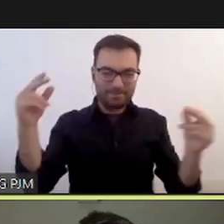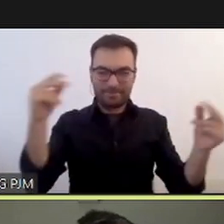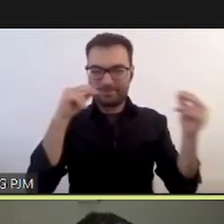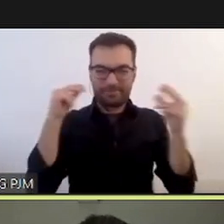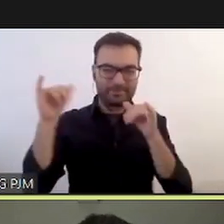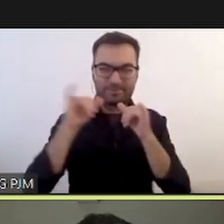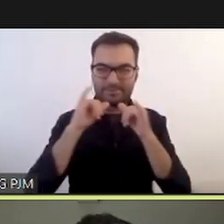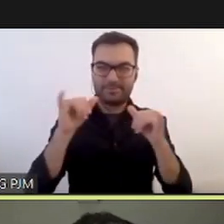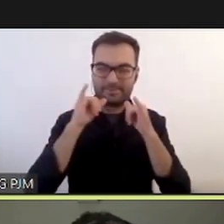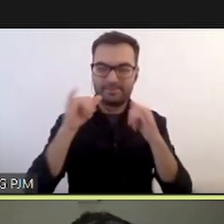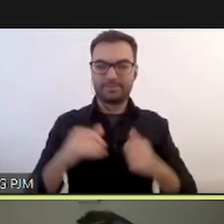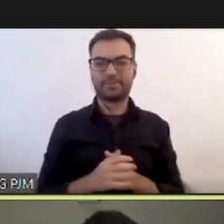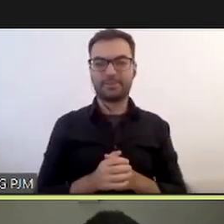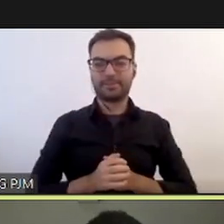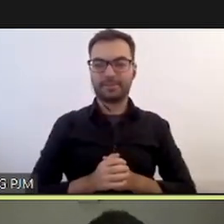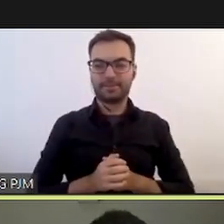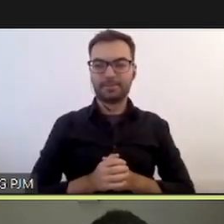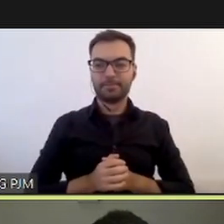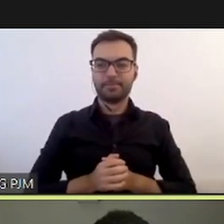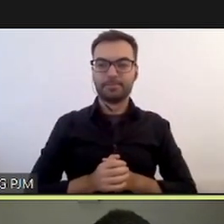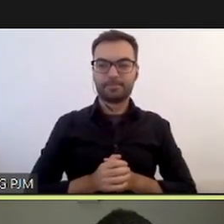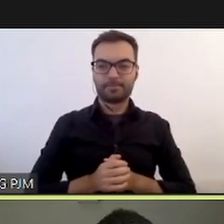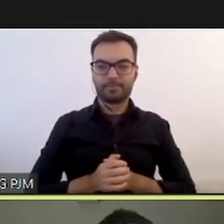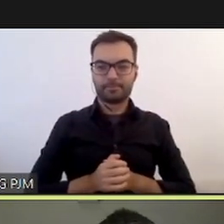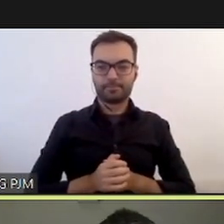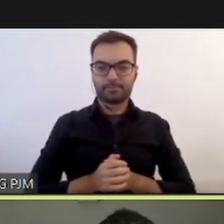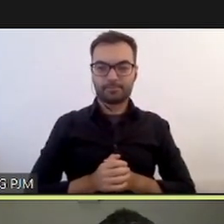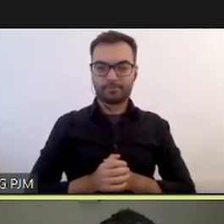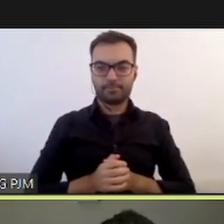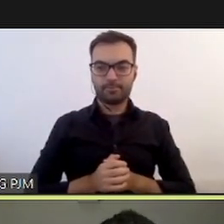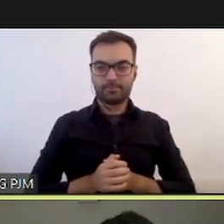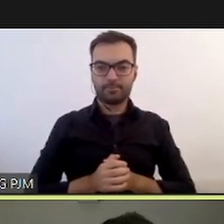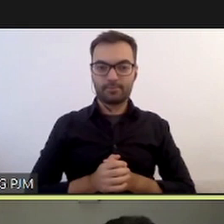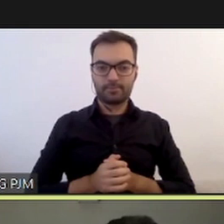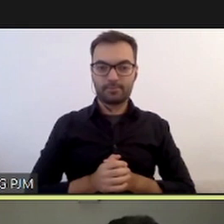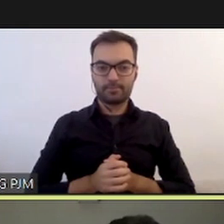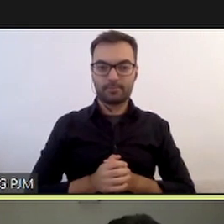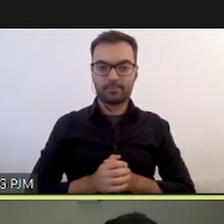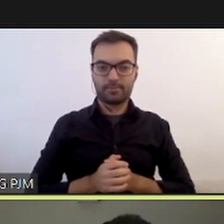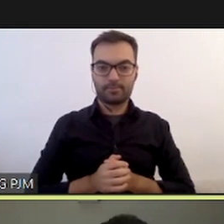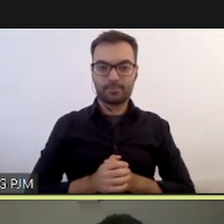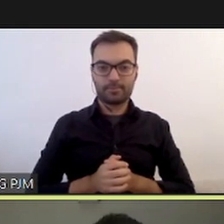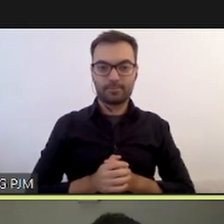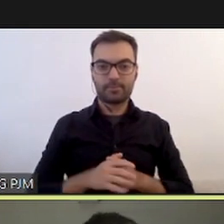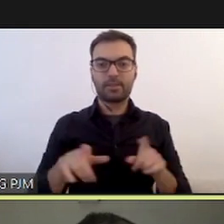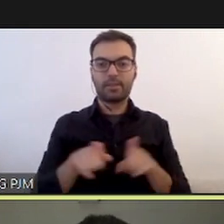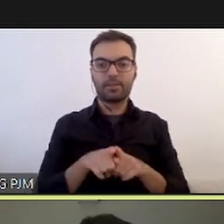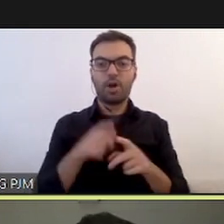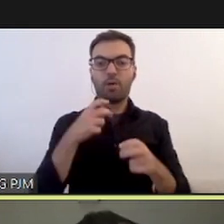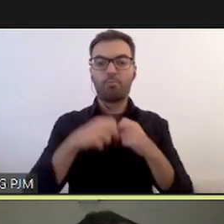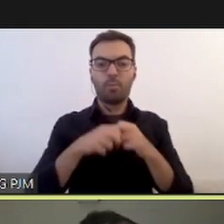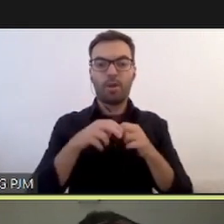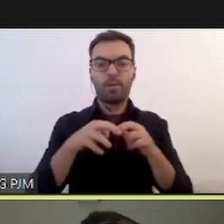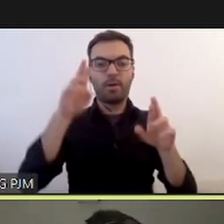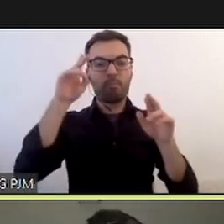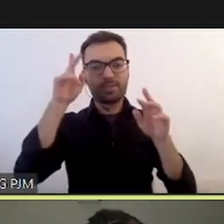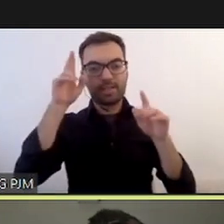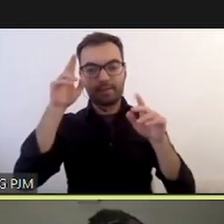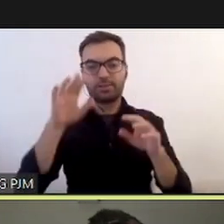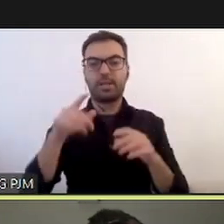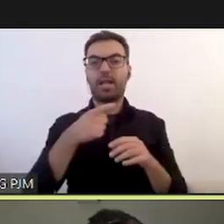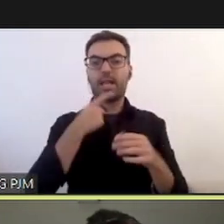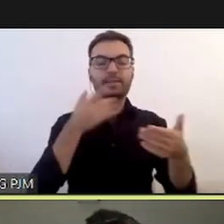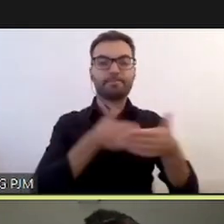be understandable by another person. And also we're having cognitive, the language barriers that